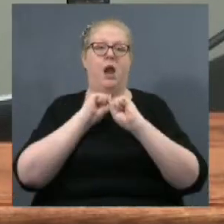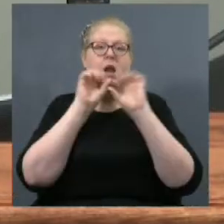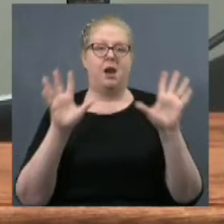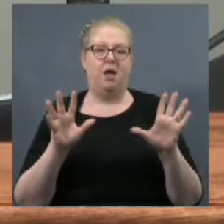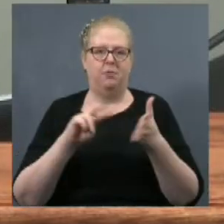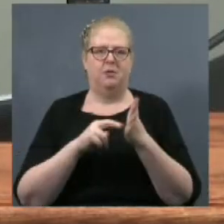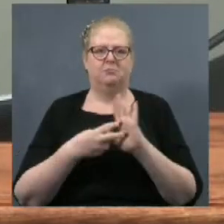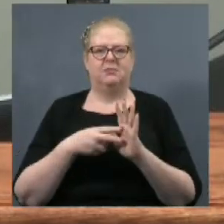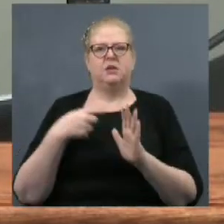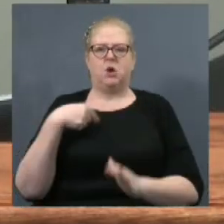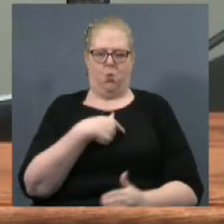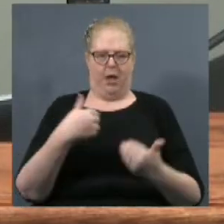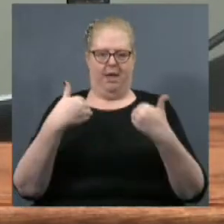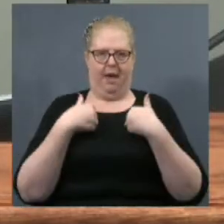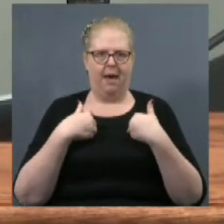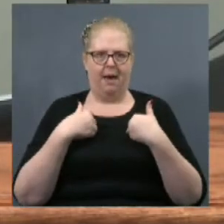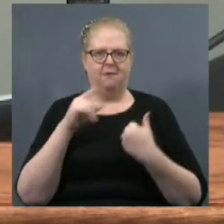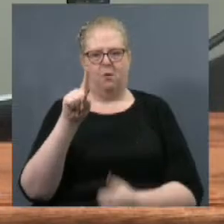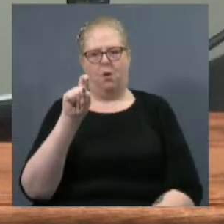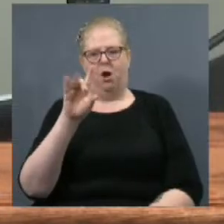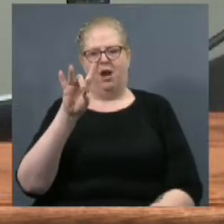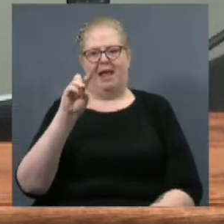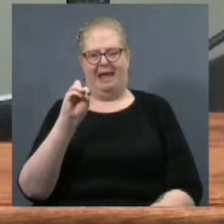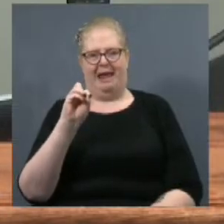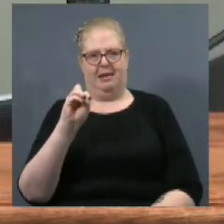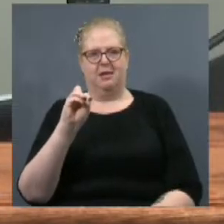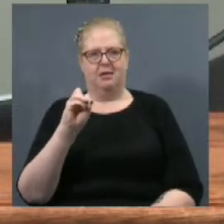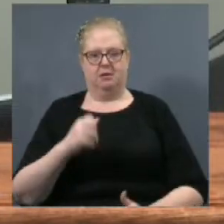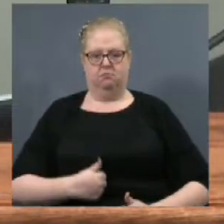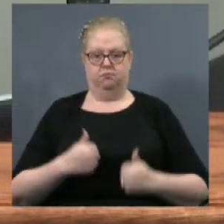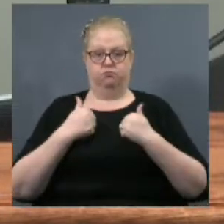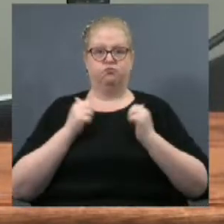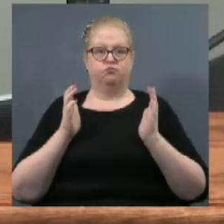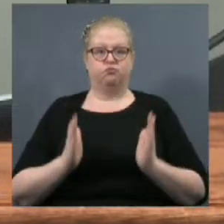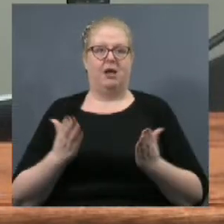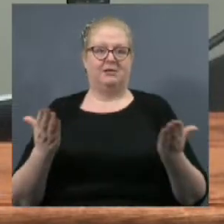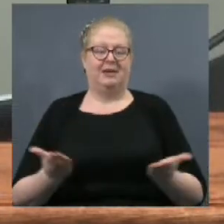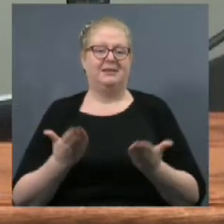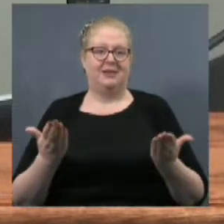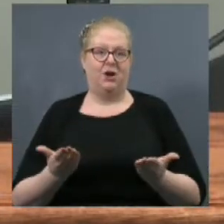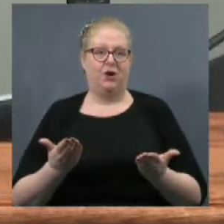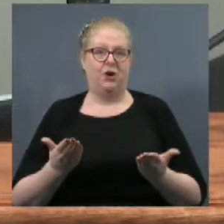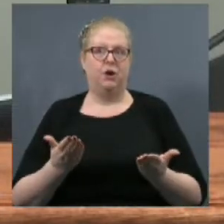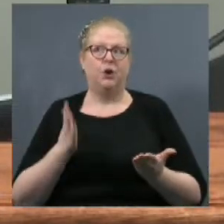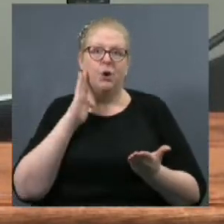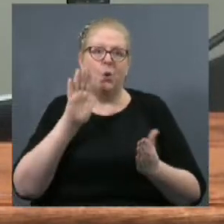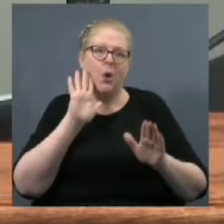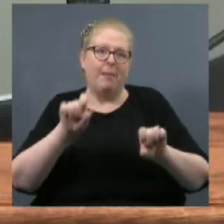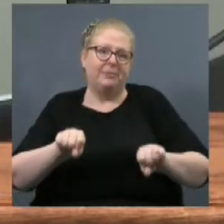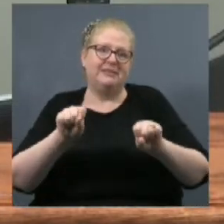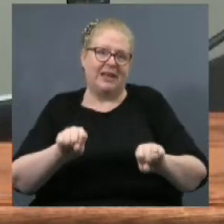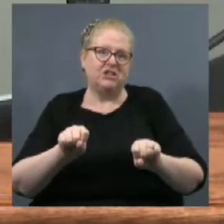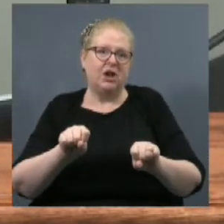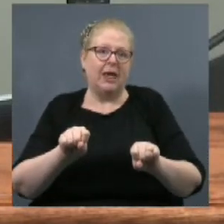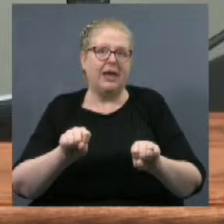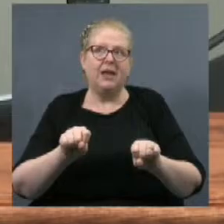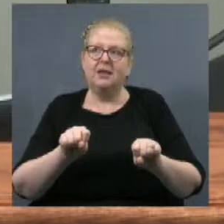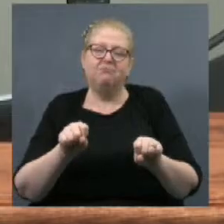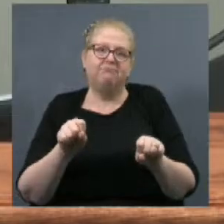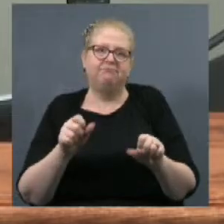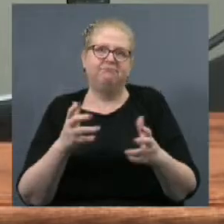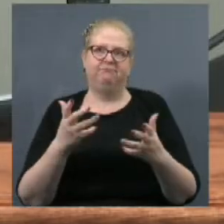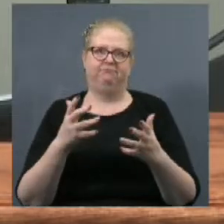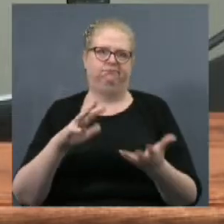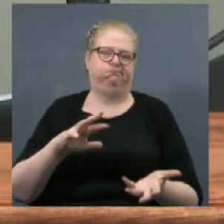of disarray. They may not be put out of their homes on day one. A number of things could be happening. They could